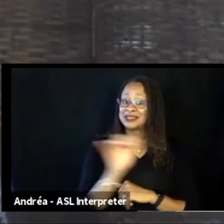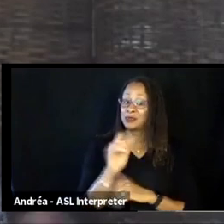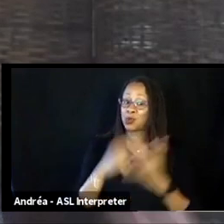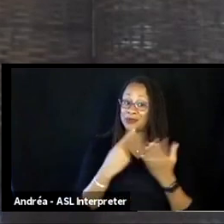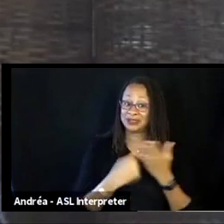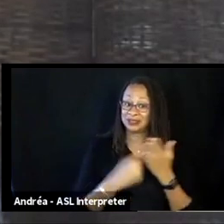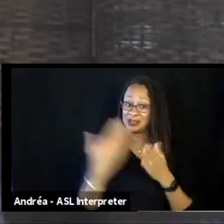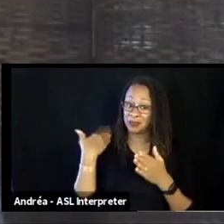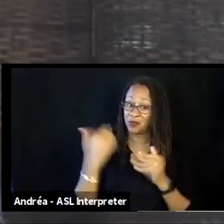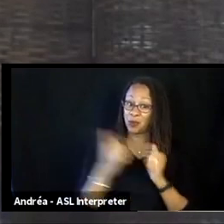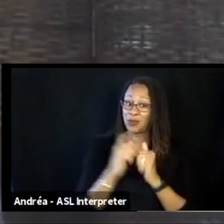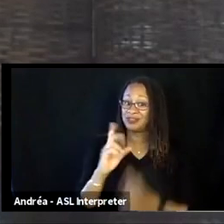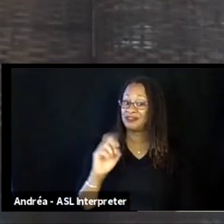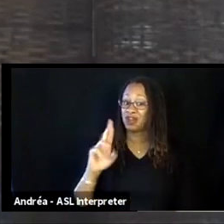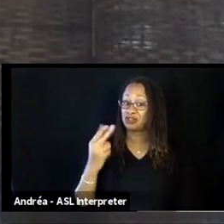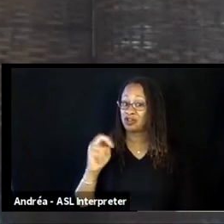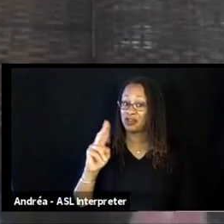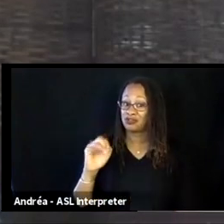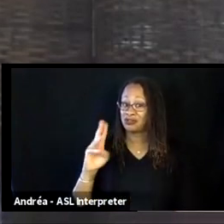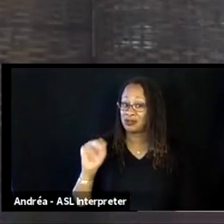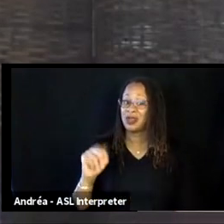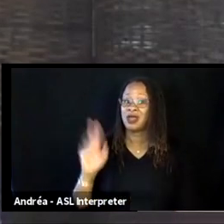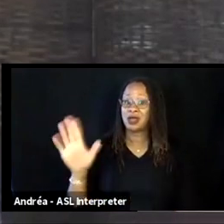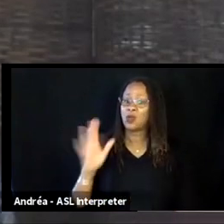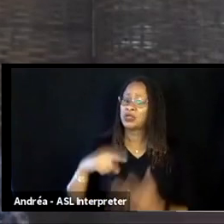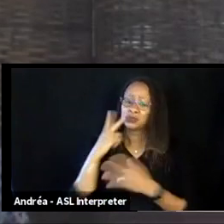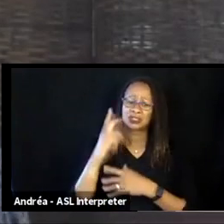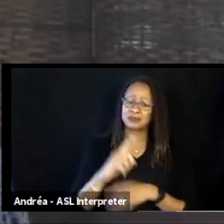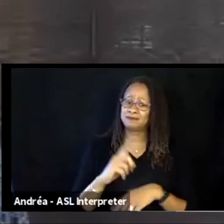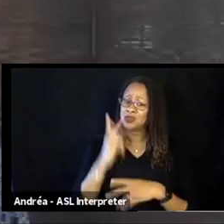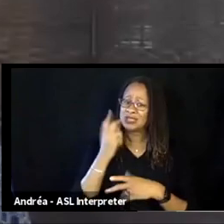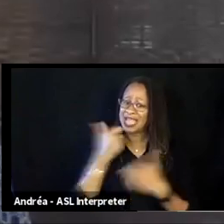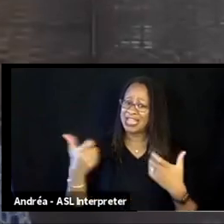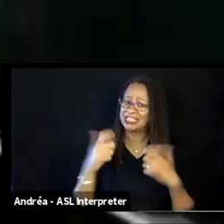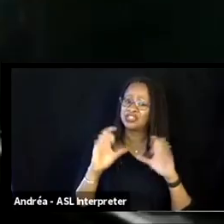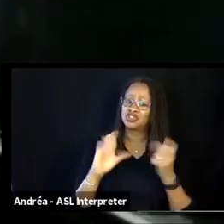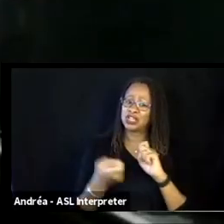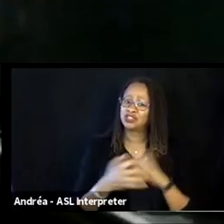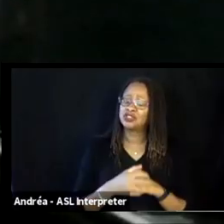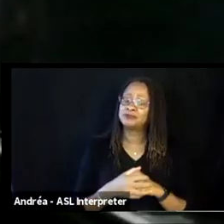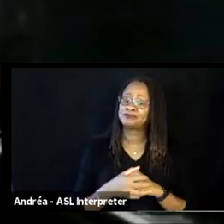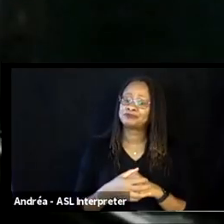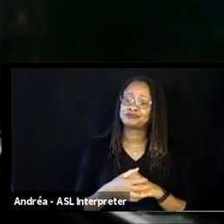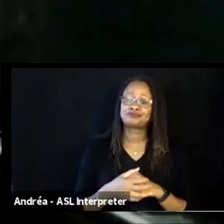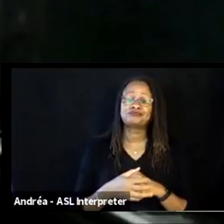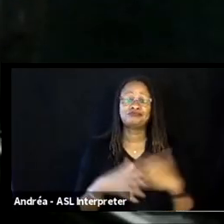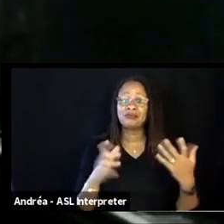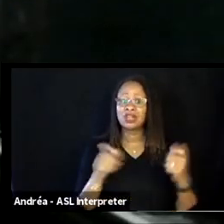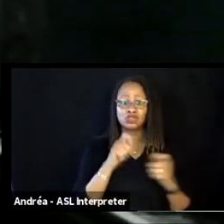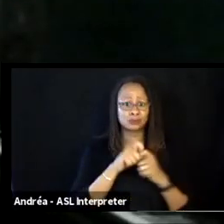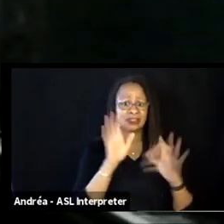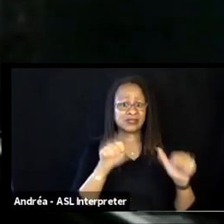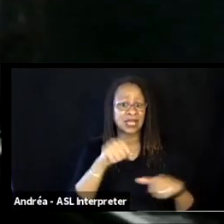discussed. What are you seeing? Are you seeing any change? Certainly. Well, firstly, thanks everyone for joining